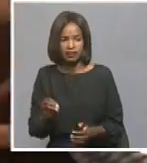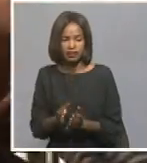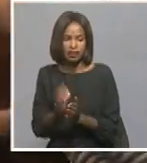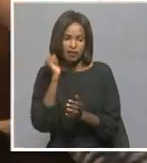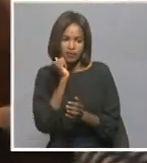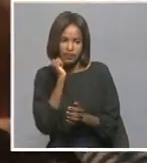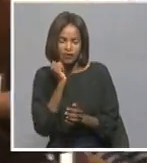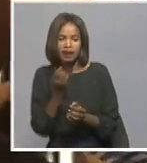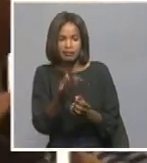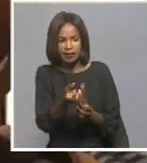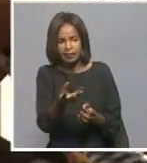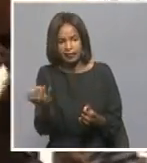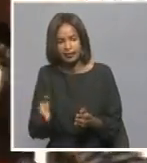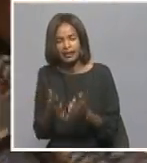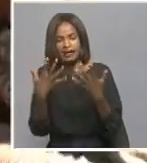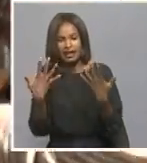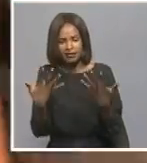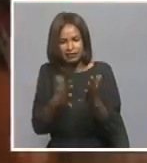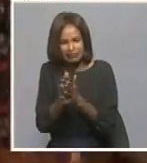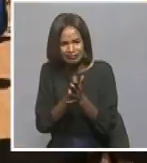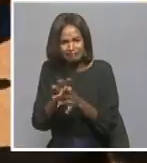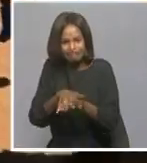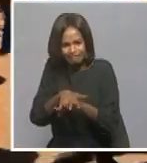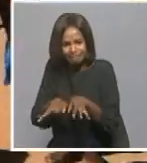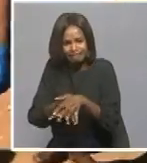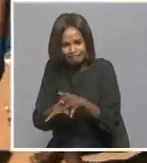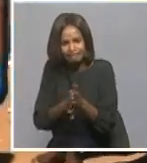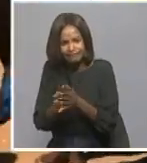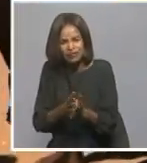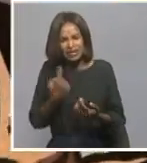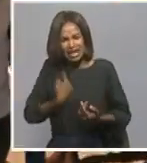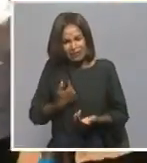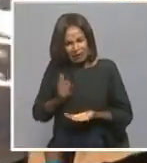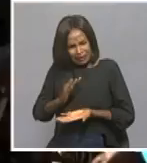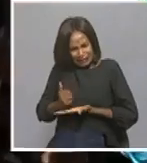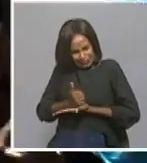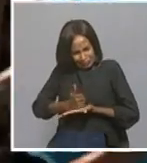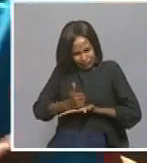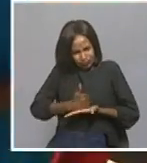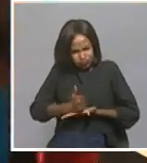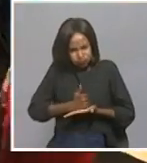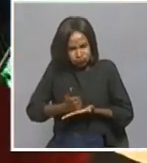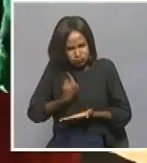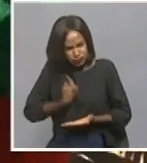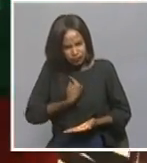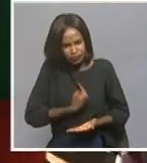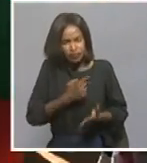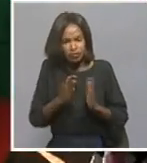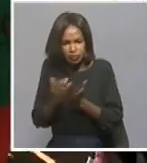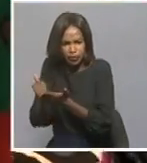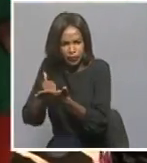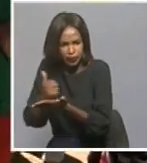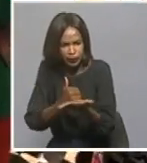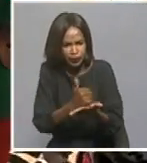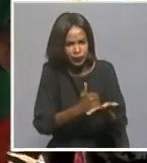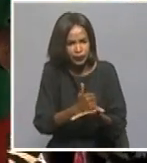soap. Residents are urged to wash their hands frequently and maintain personal hygiene. Nat Tangwe, Jimmy, NBC News, Kiet